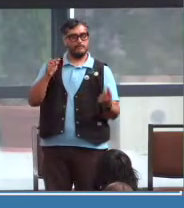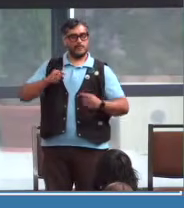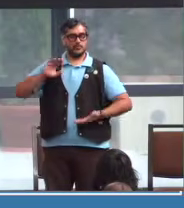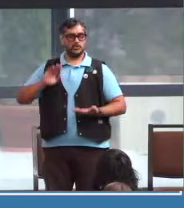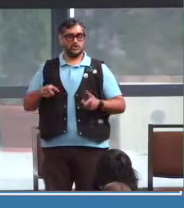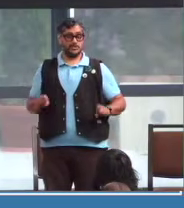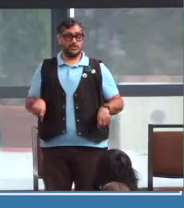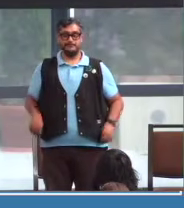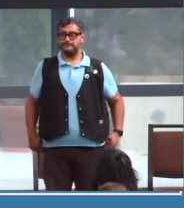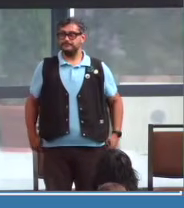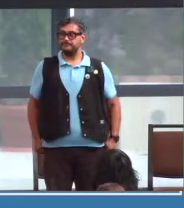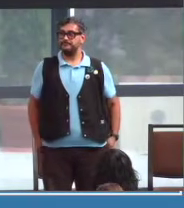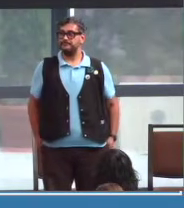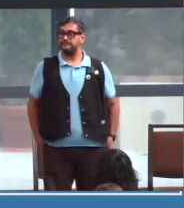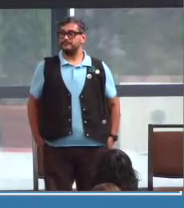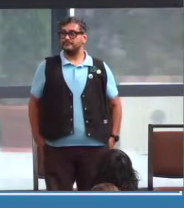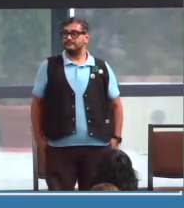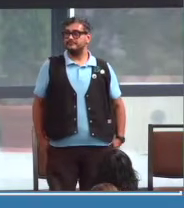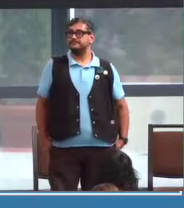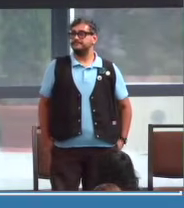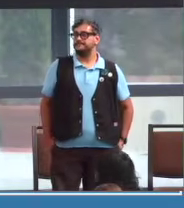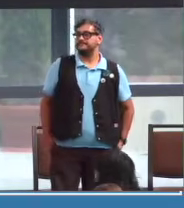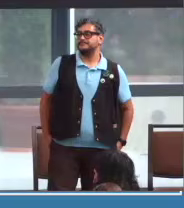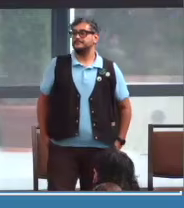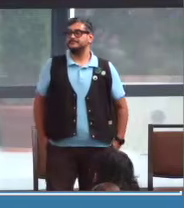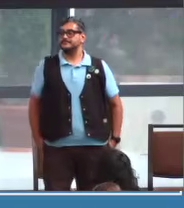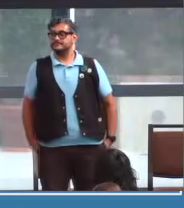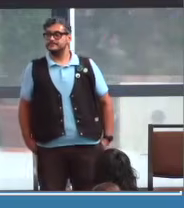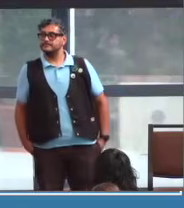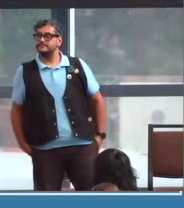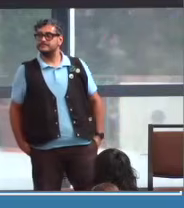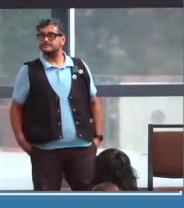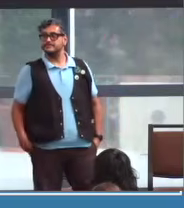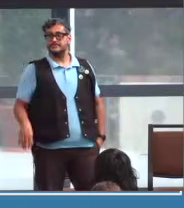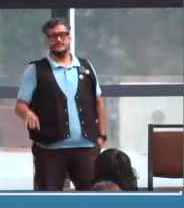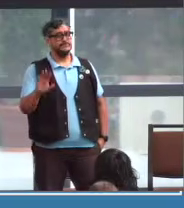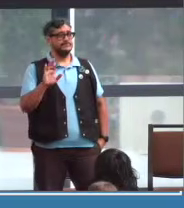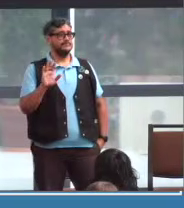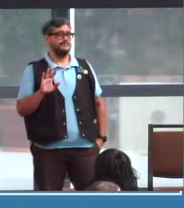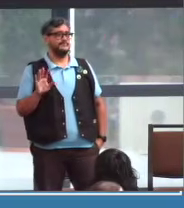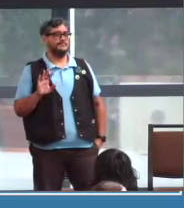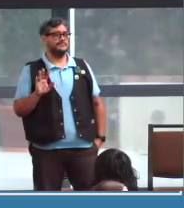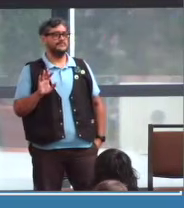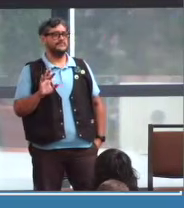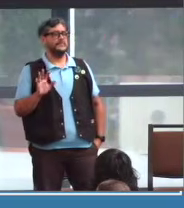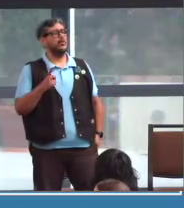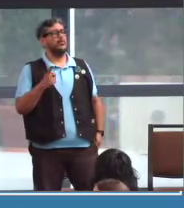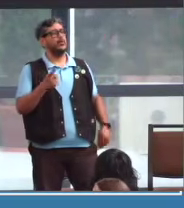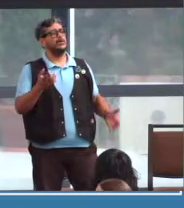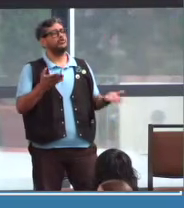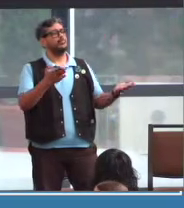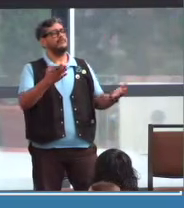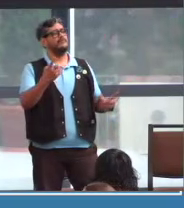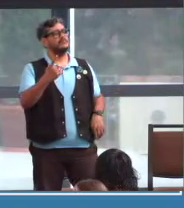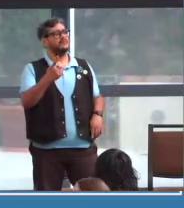energy levels. Okay, we're right over here. Hi, doctor. What do you recommend for